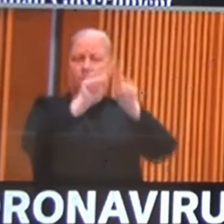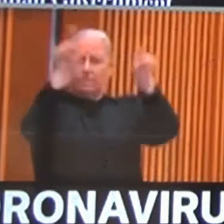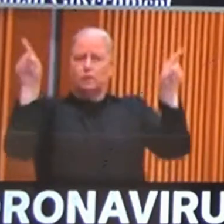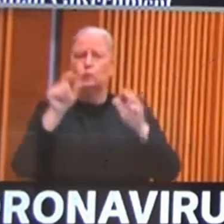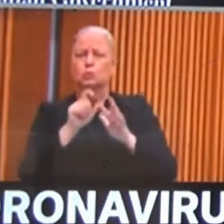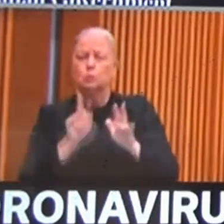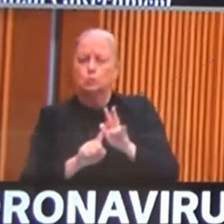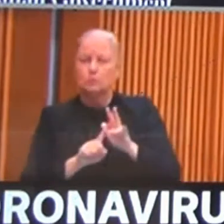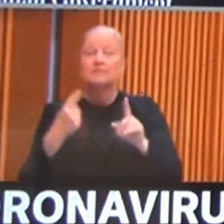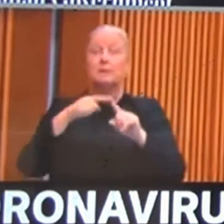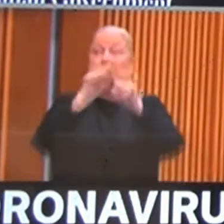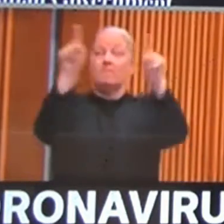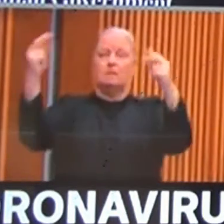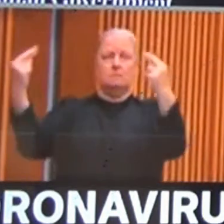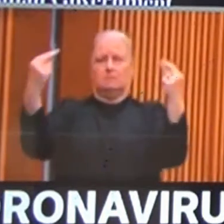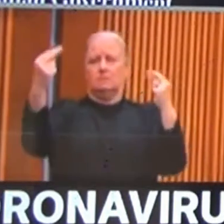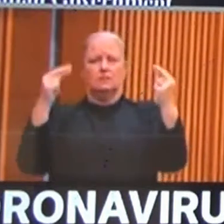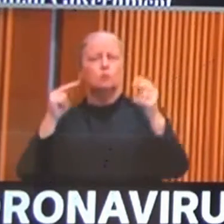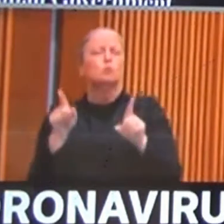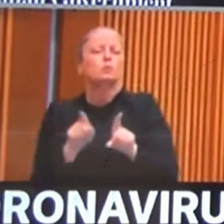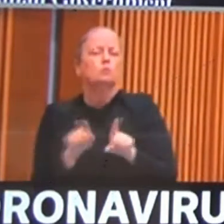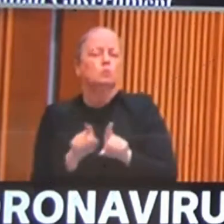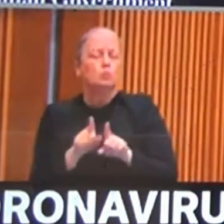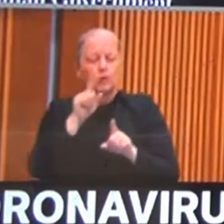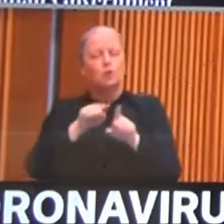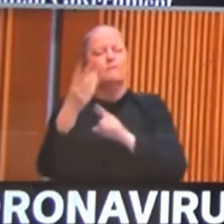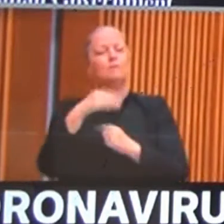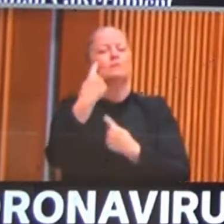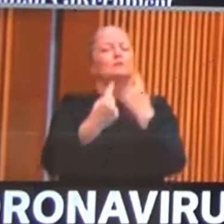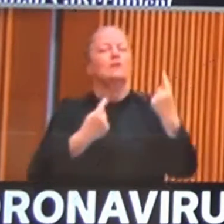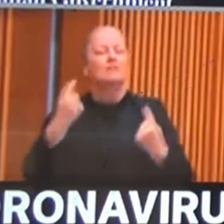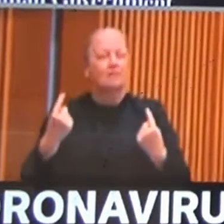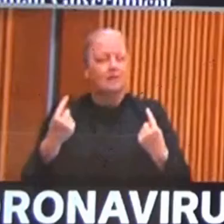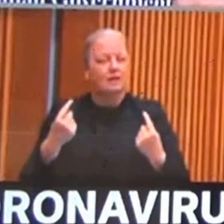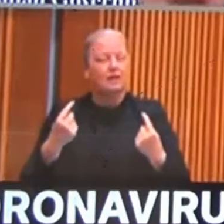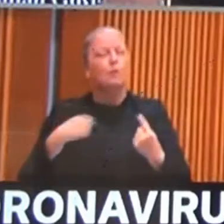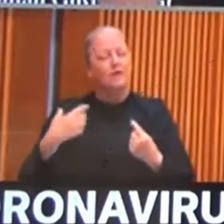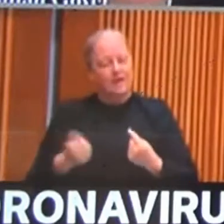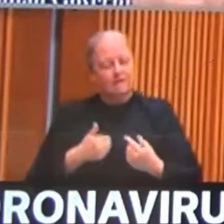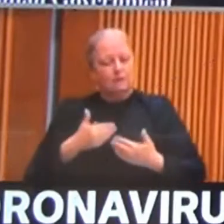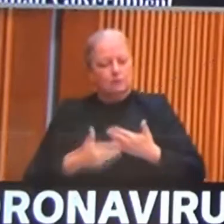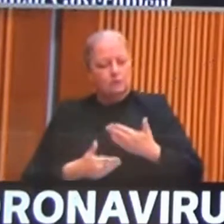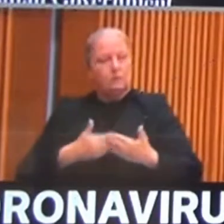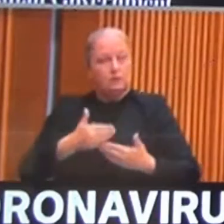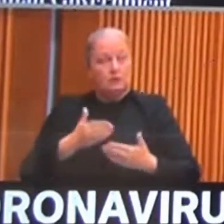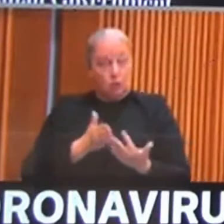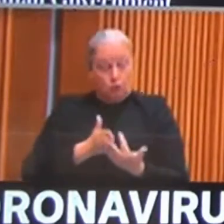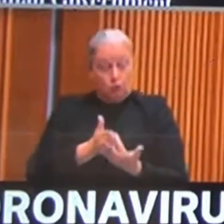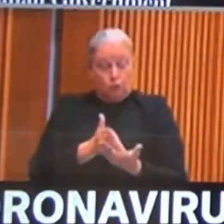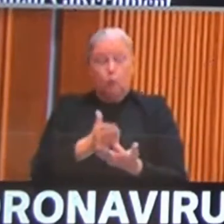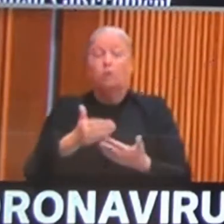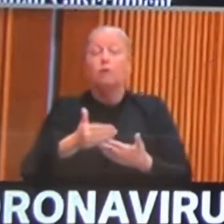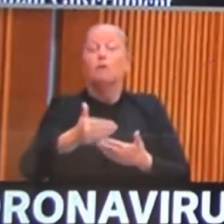we need to be patient, and then that will give us the chance to take steps on the way out earlier